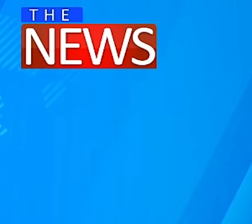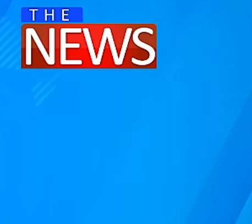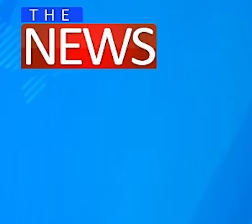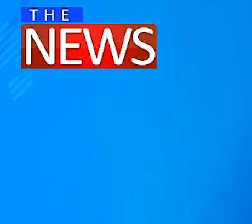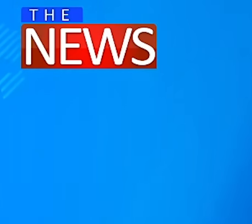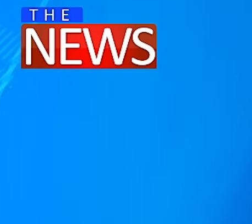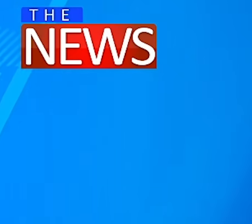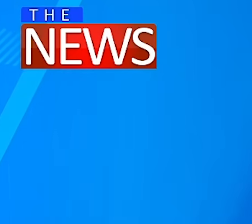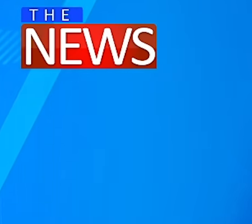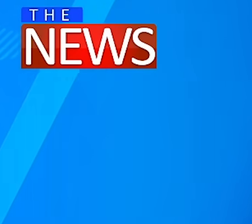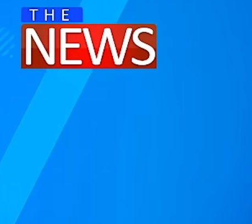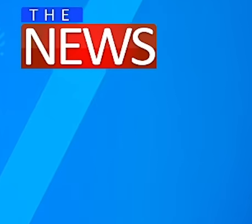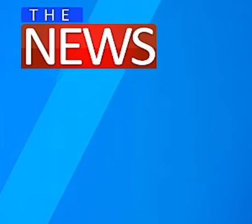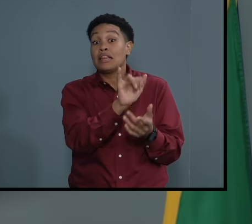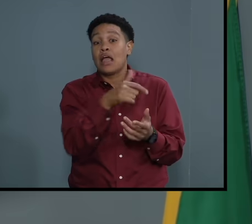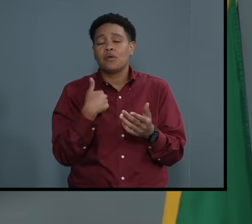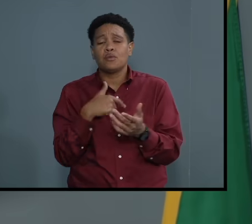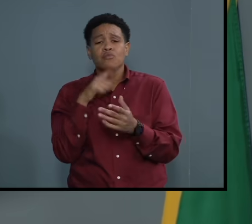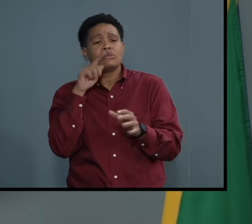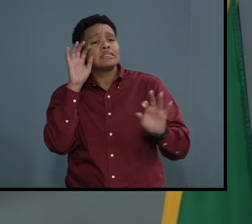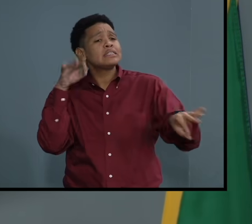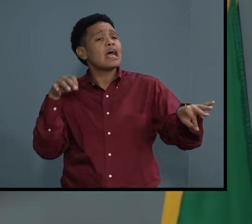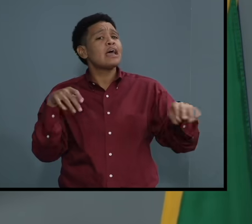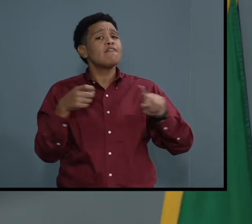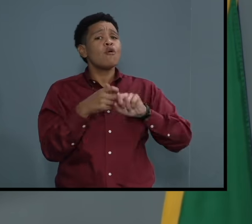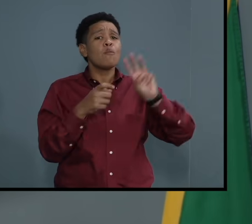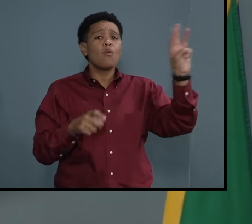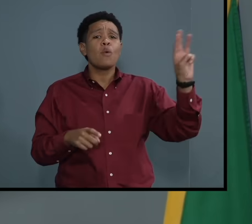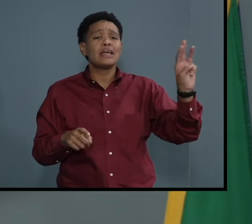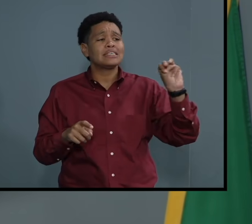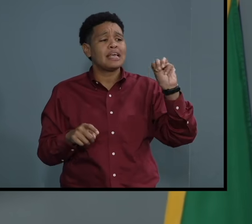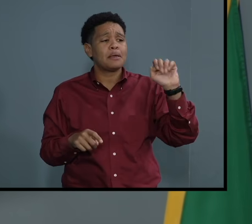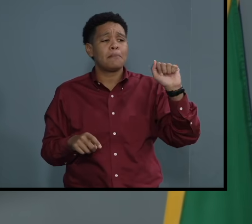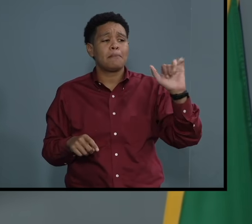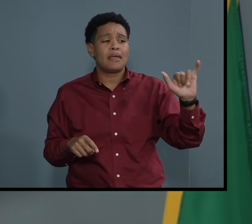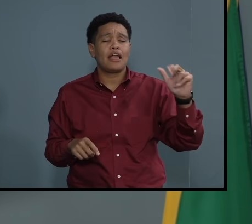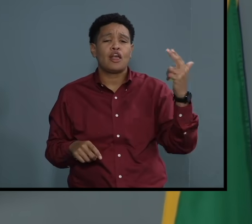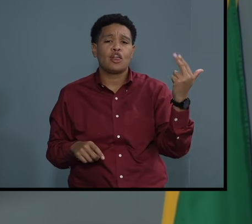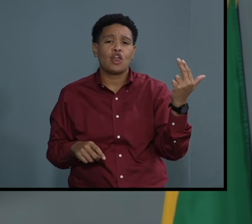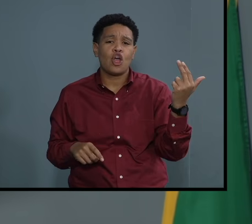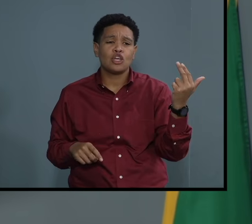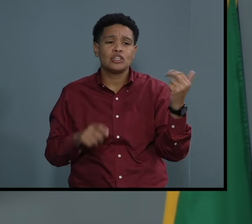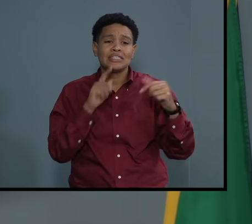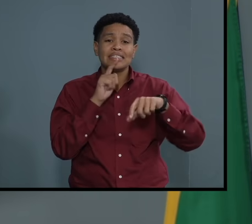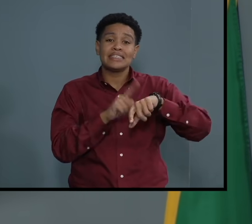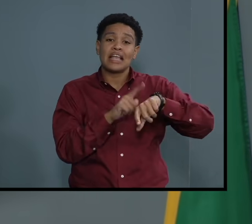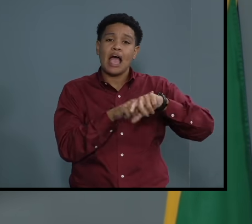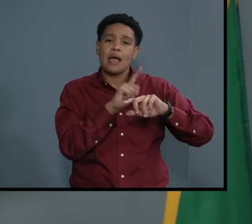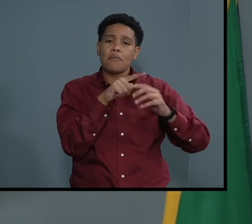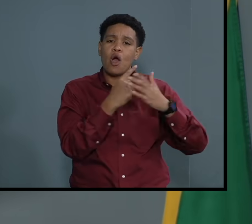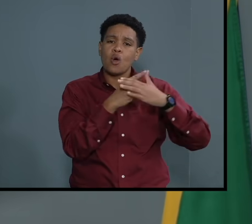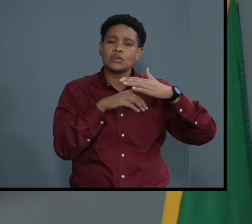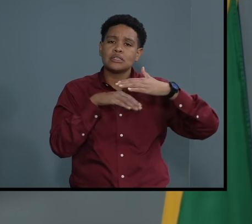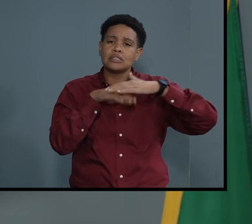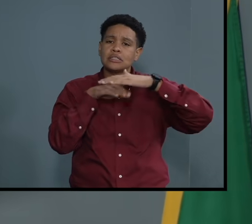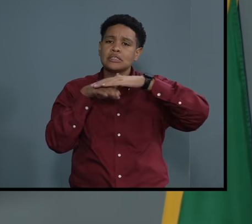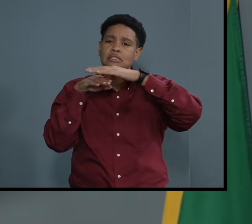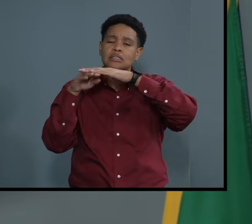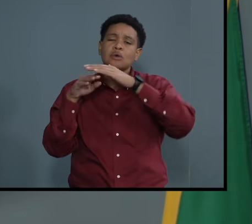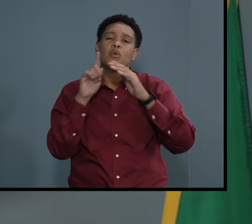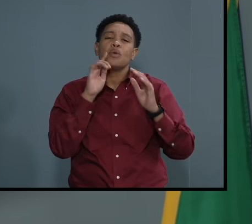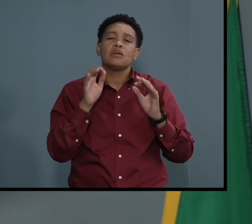will take effect on Wednesday. From Wednesday, May 13th, The curfew hours will be